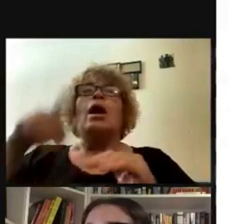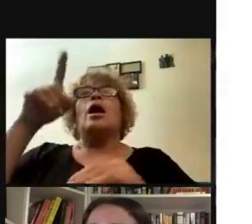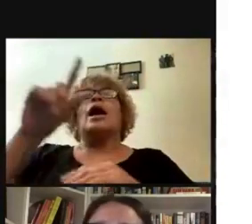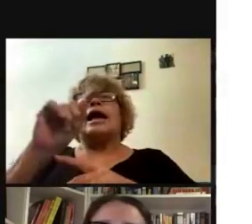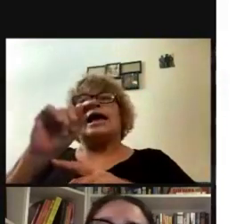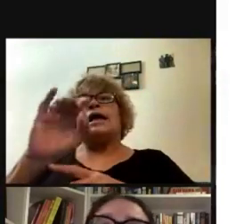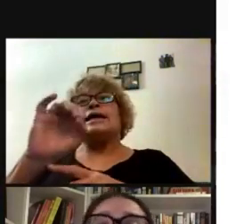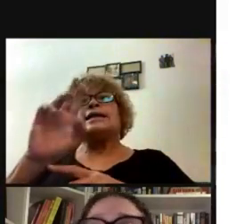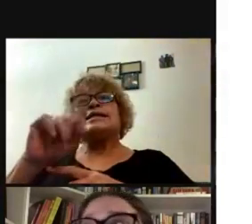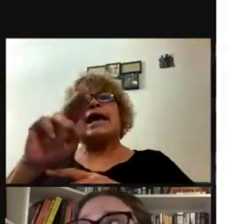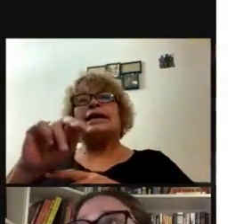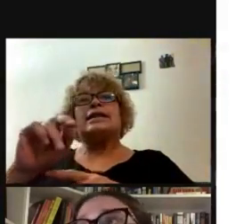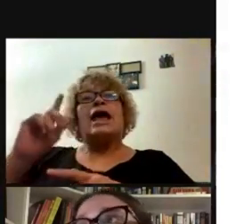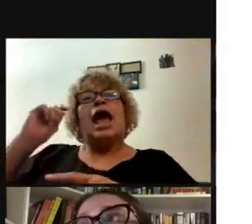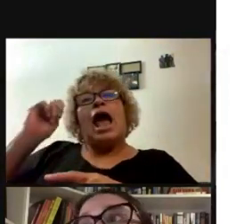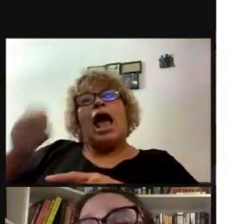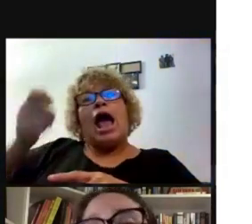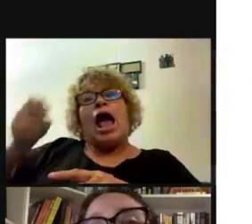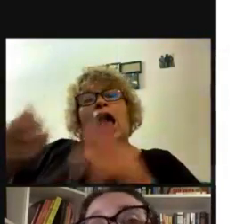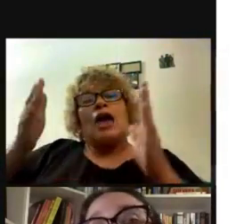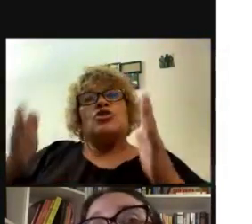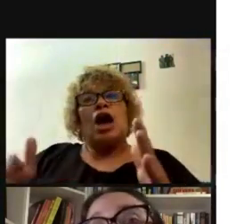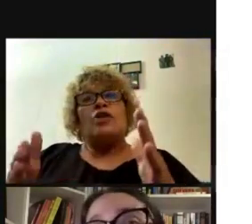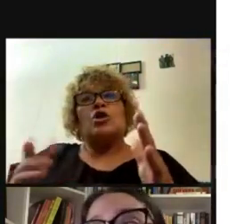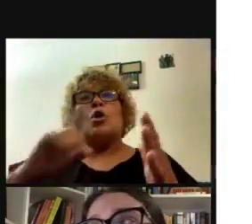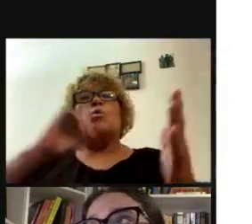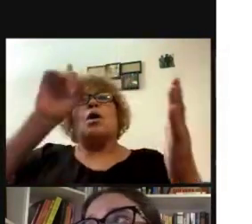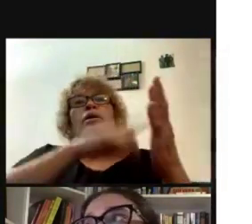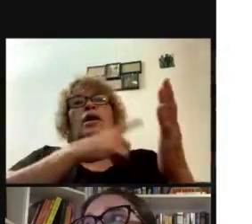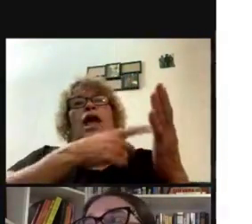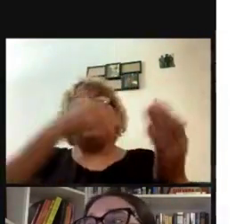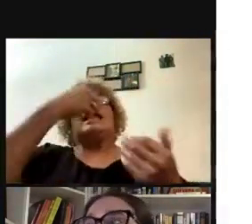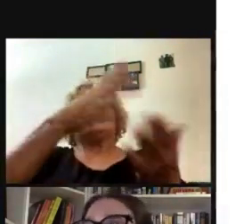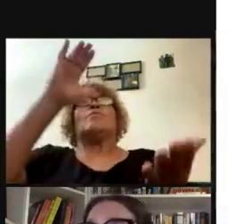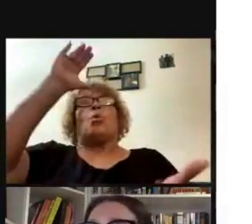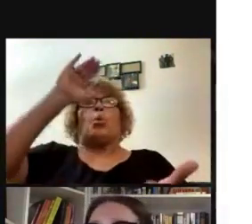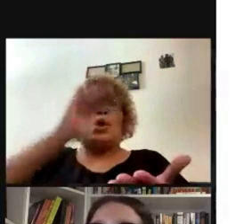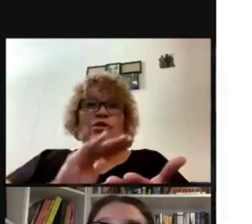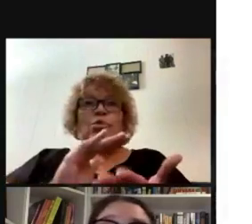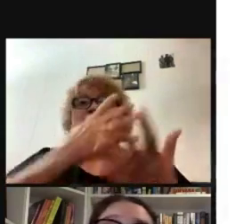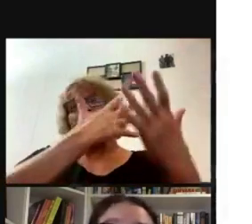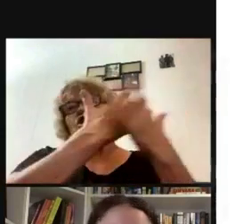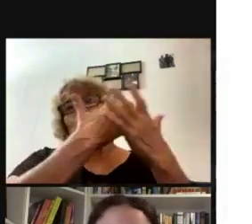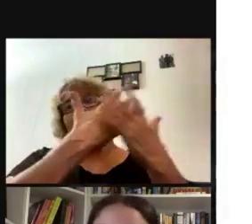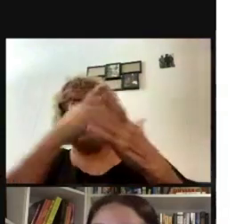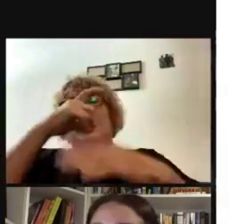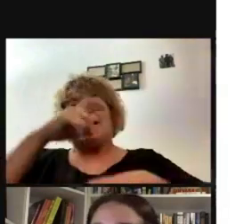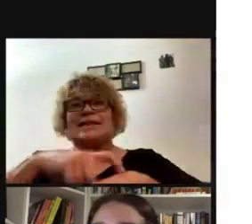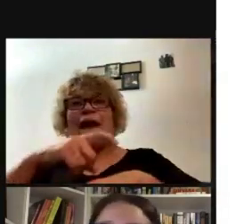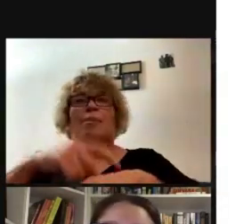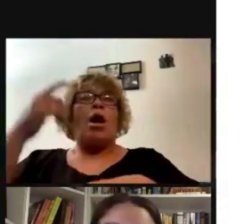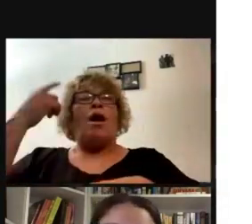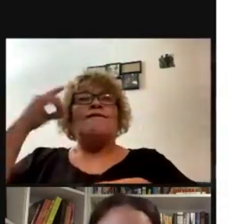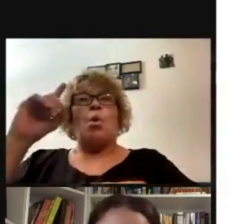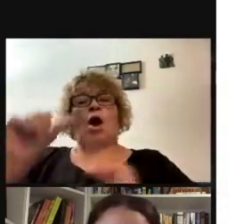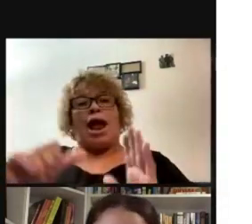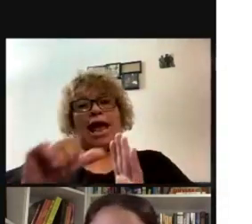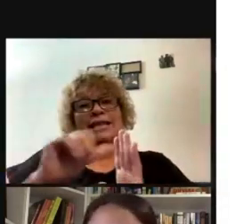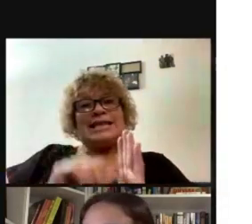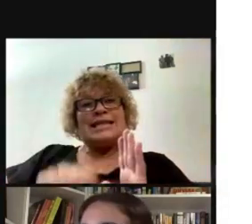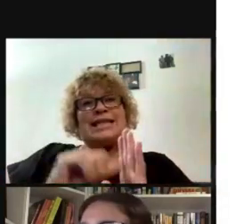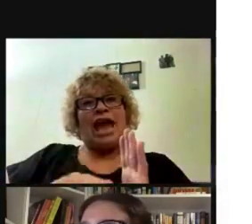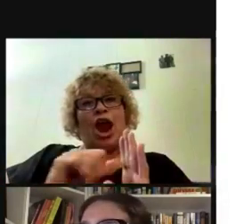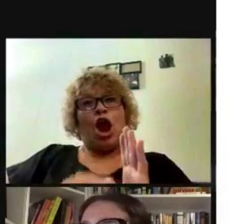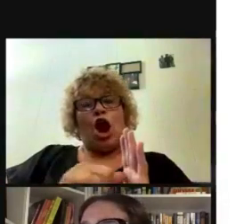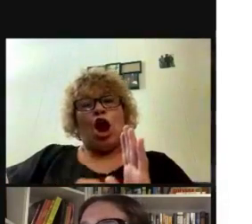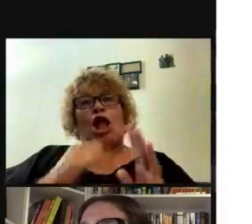a judge who was reprimanded for offering reduced jail time to folks in exchange for sterilization in